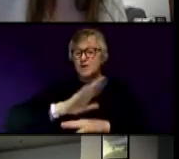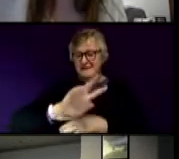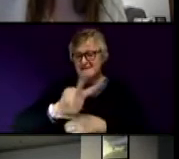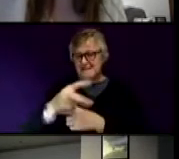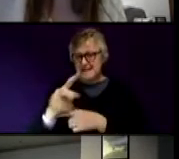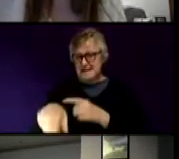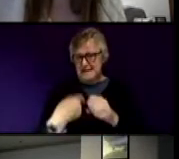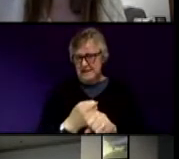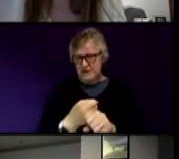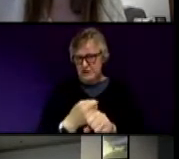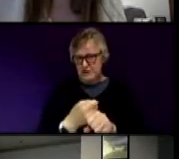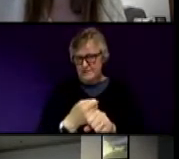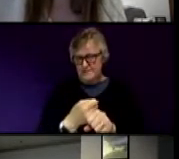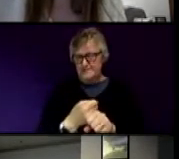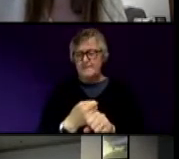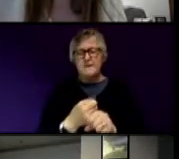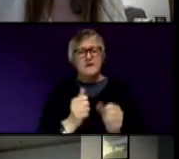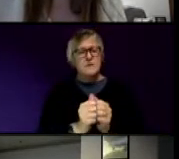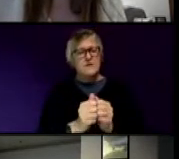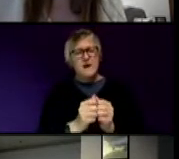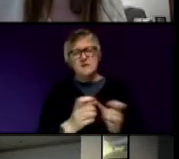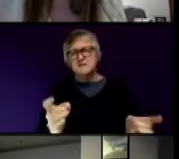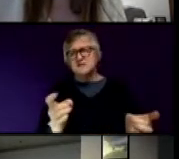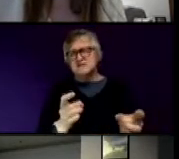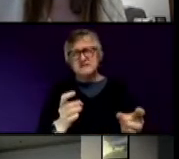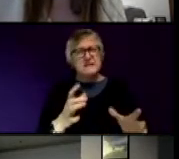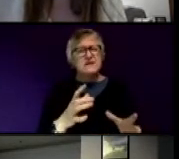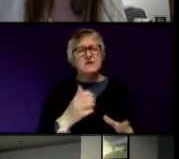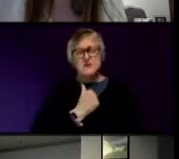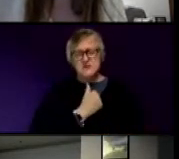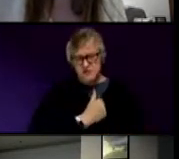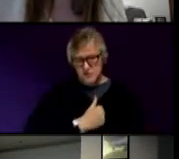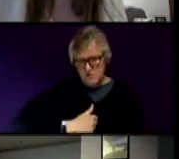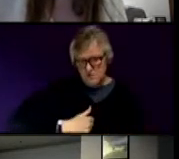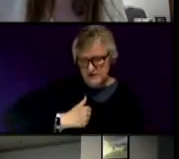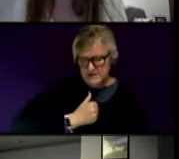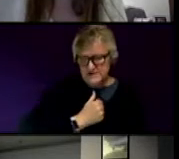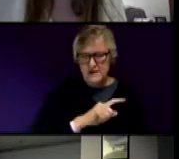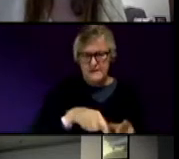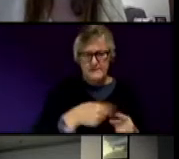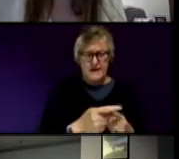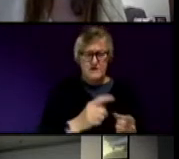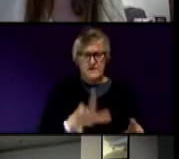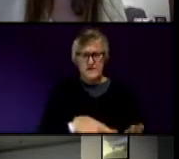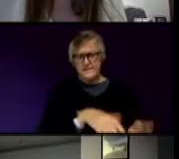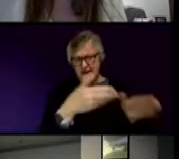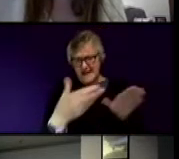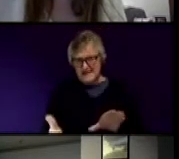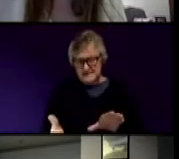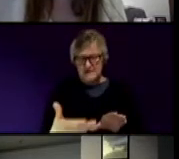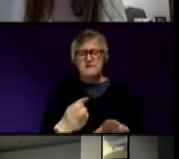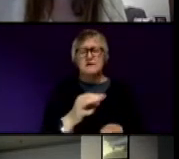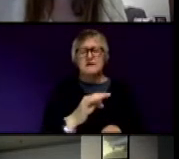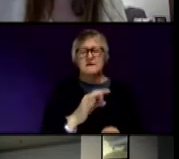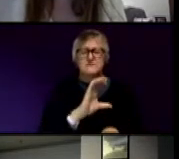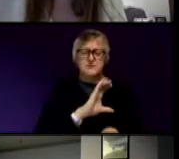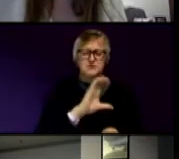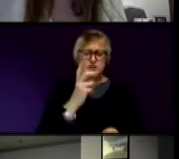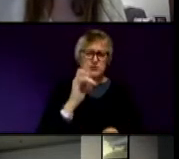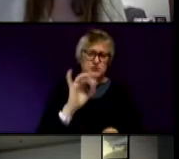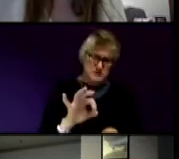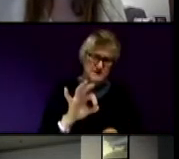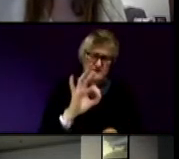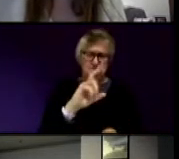sincere condolences about the passing of Chief Charles Moose, please accept this letter of correspondence as a collective